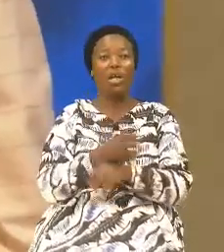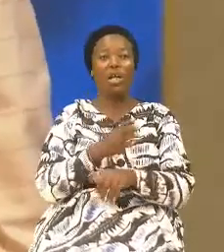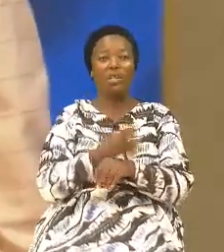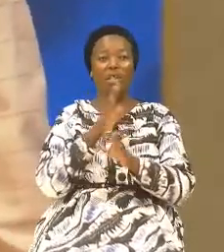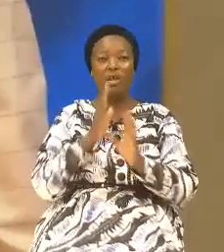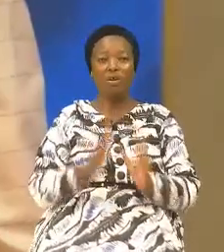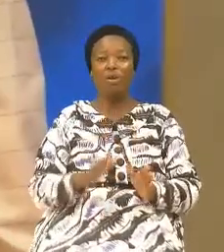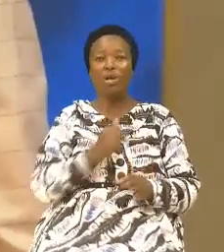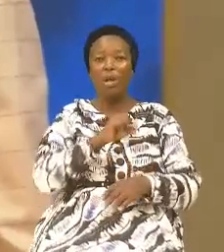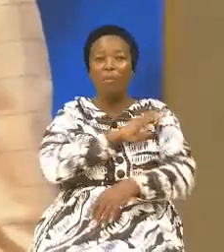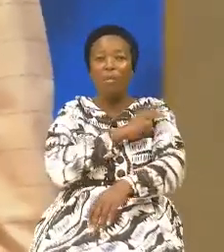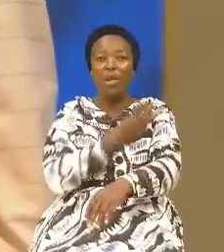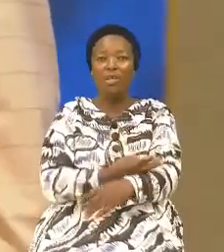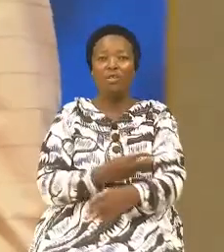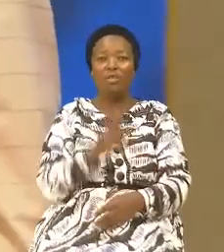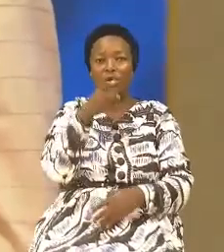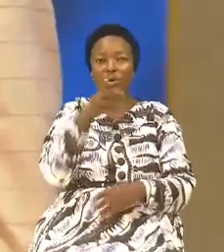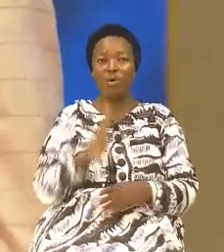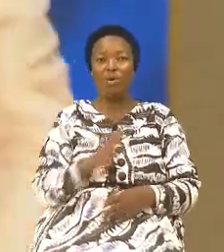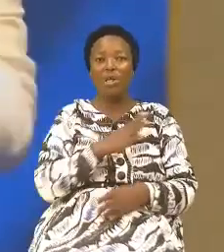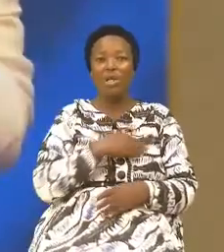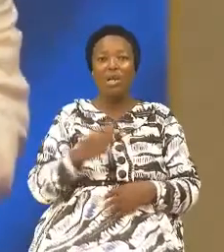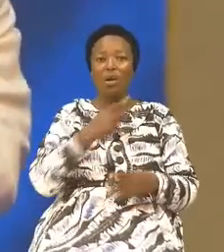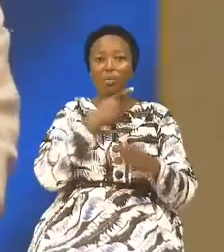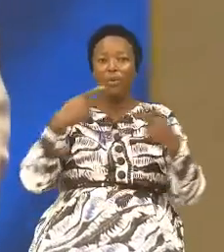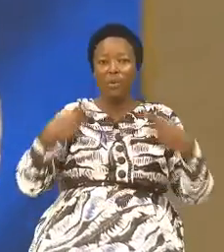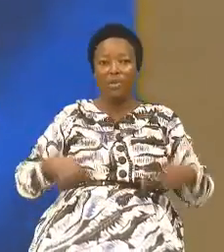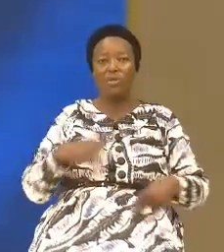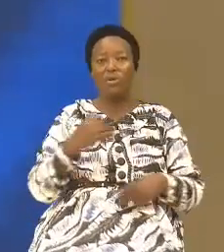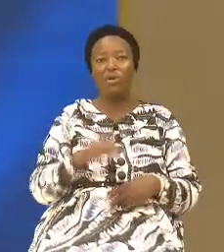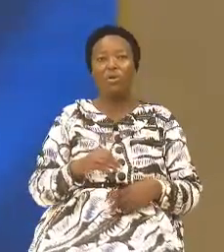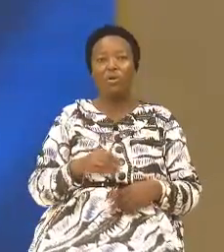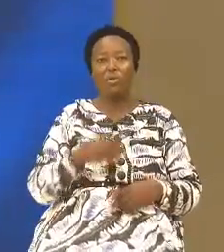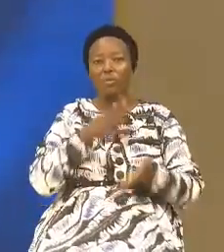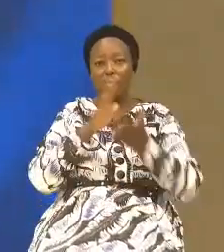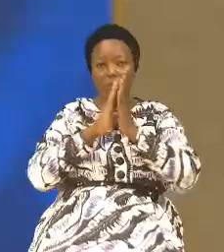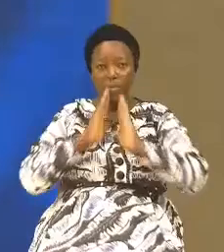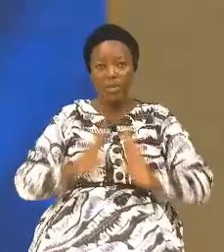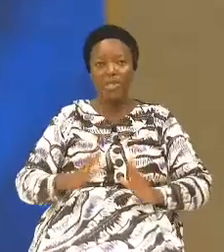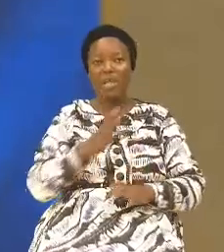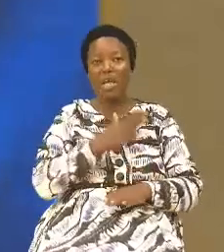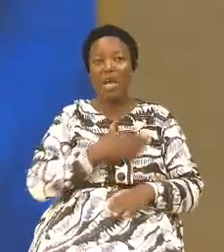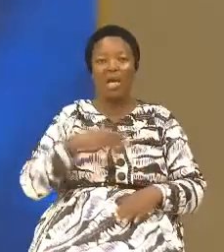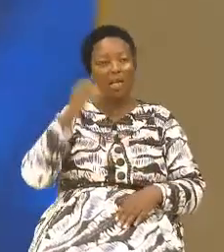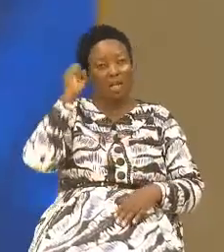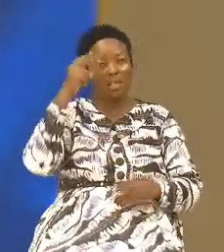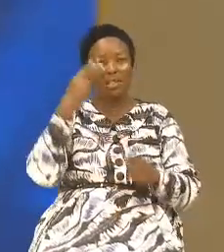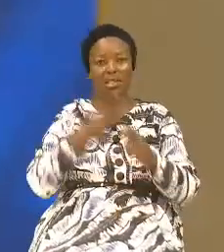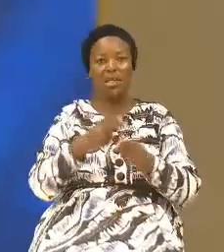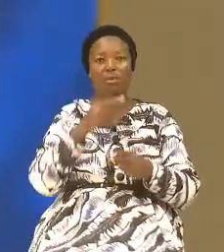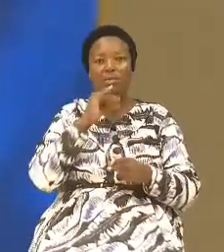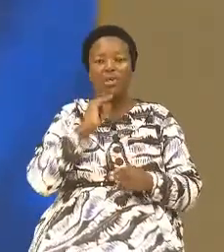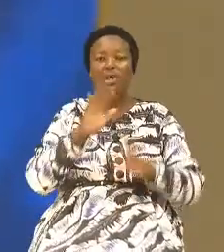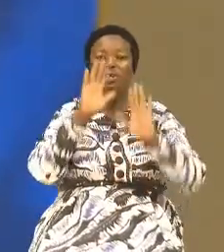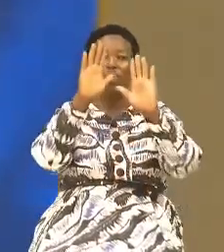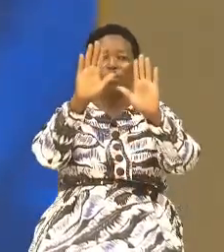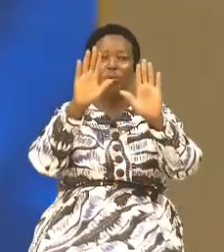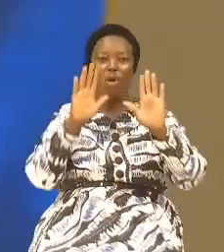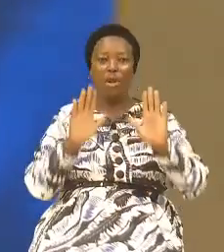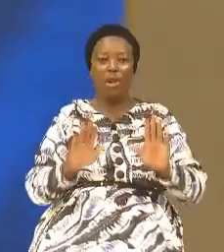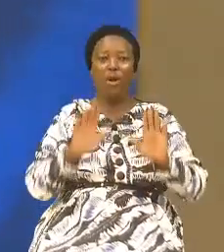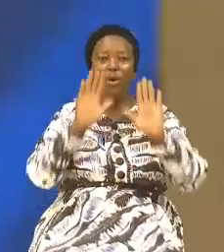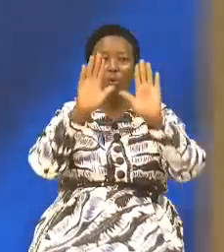Mighty God, the Prince of Peace, and his name is the Wonderful. Wonder of all